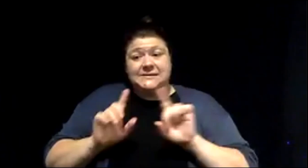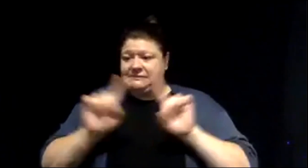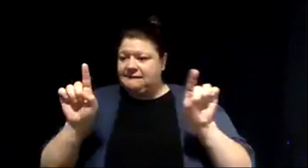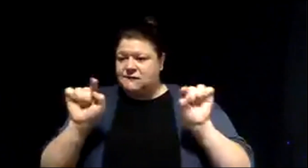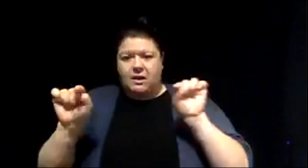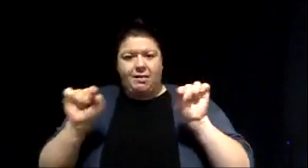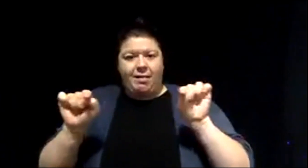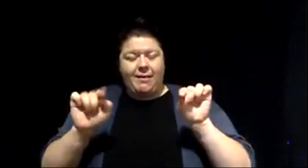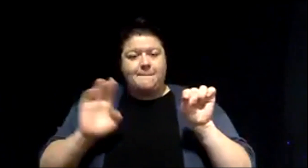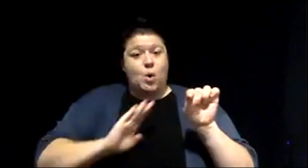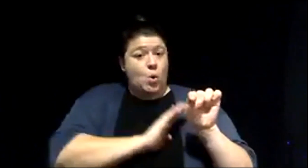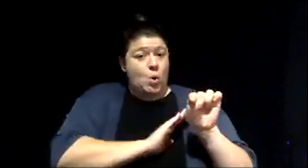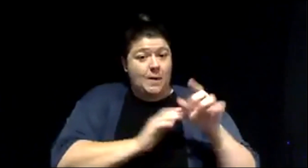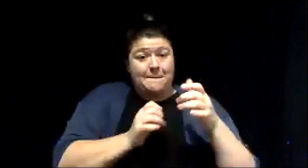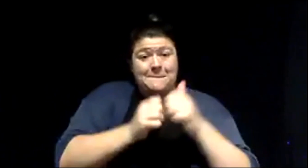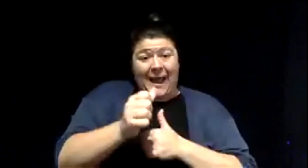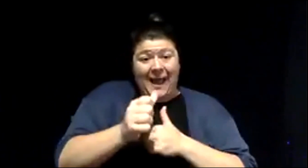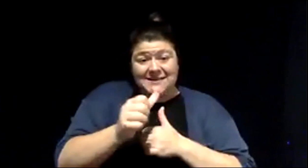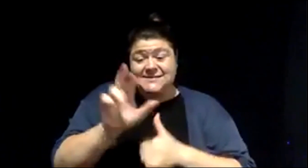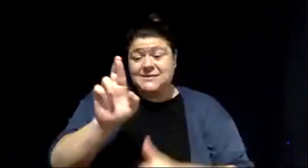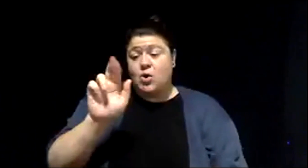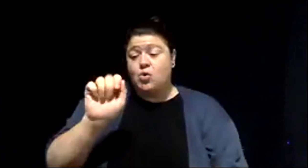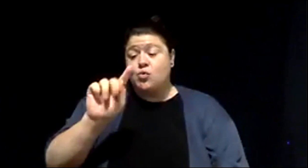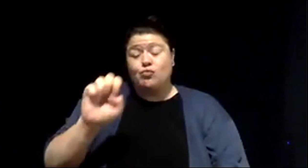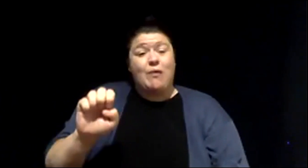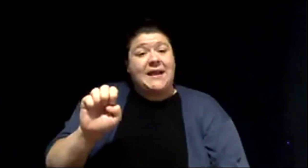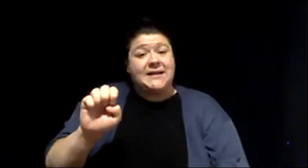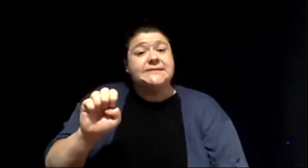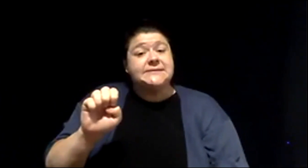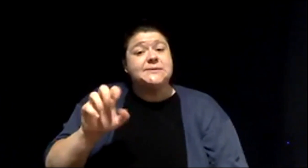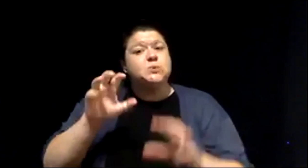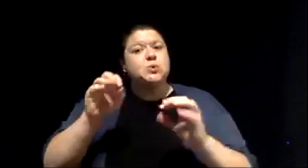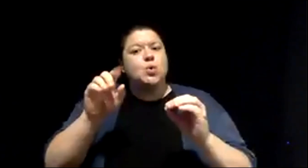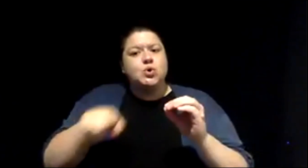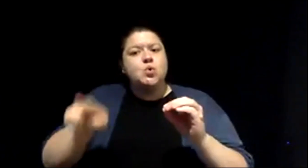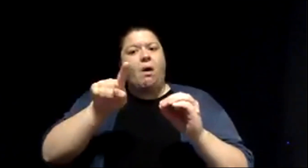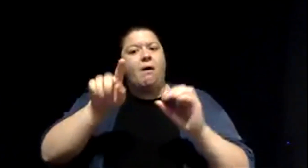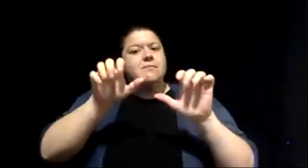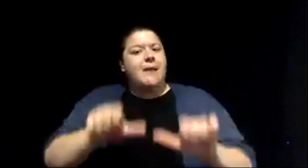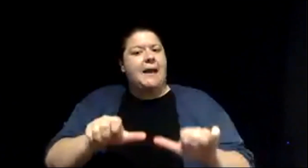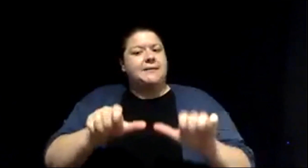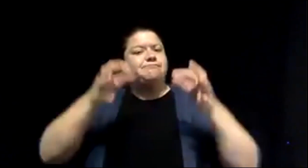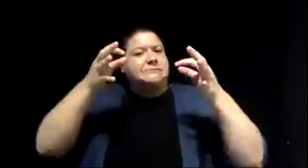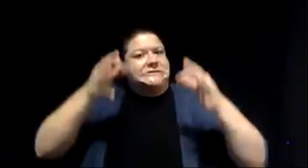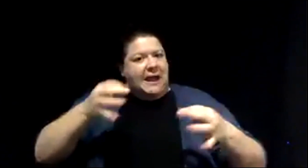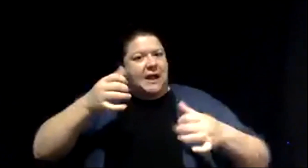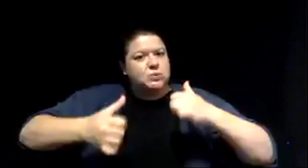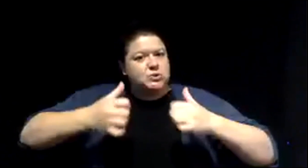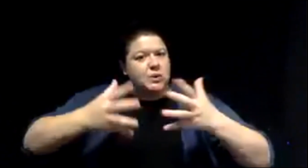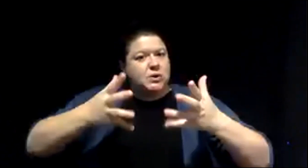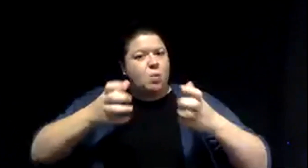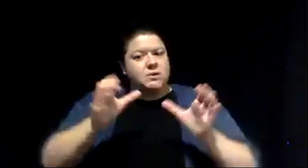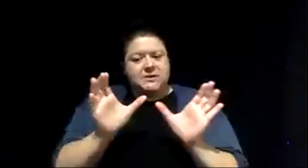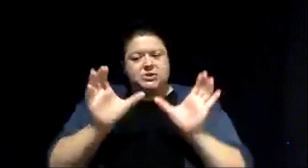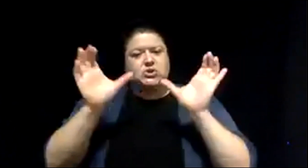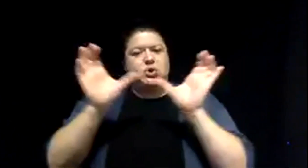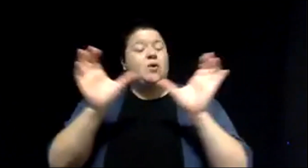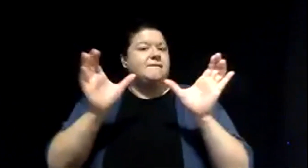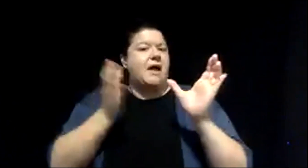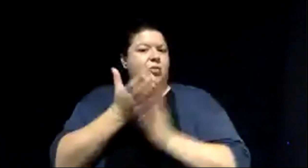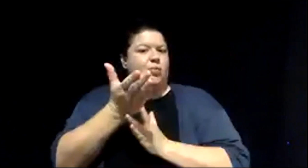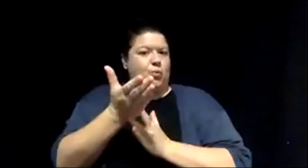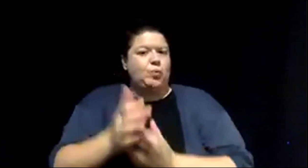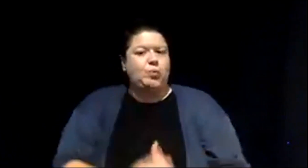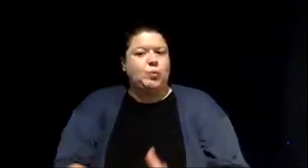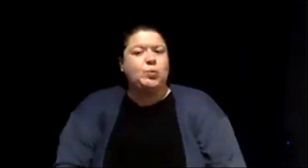pass rates for each one, so that you can make an informed decision about which board you want to get certified by. And then,